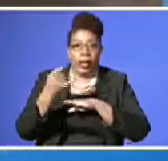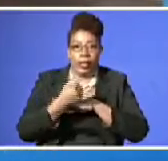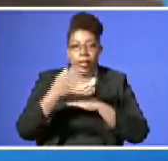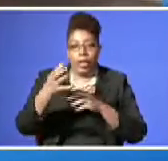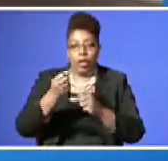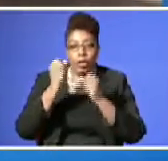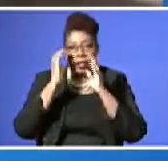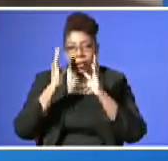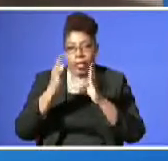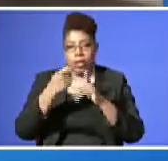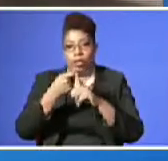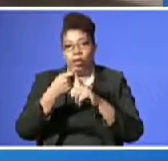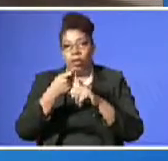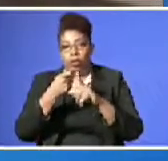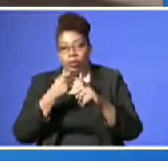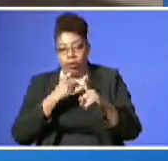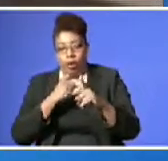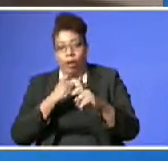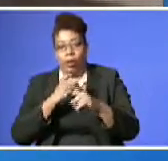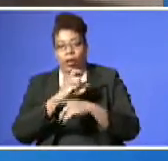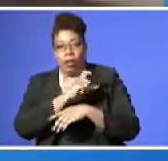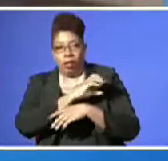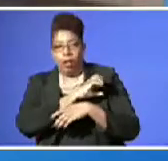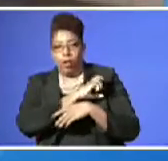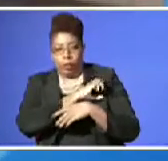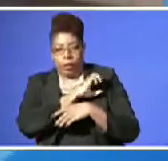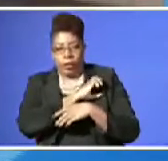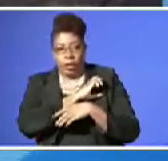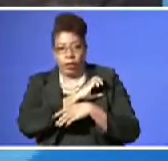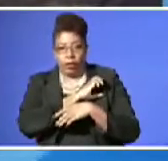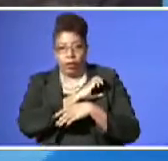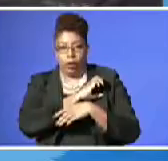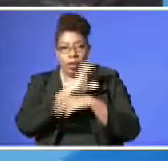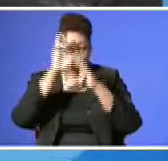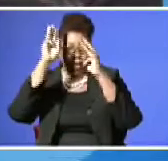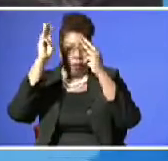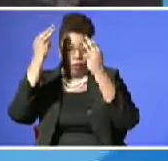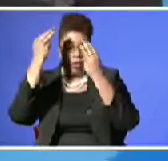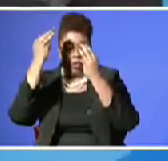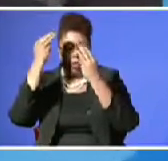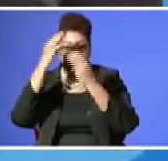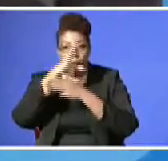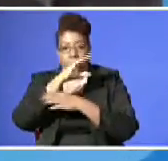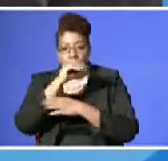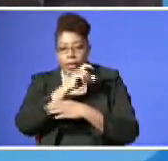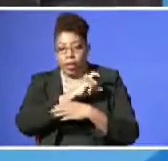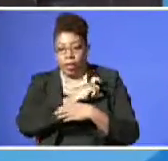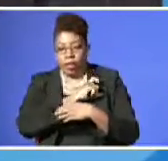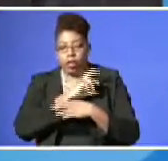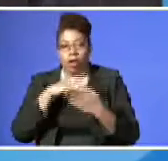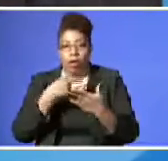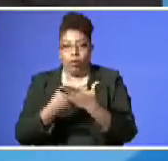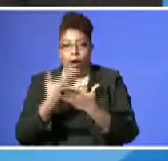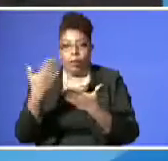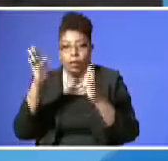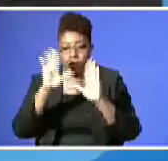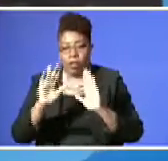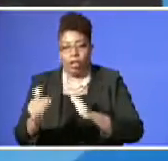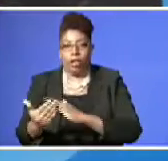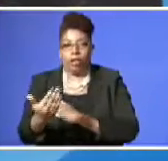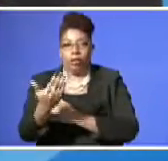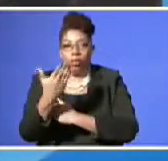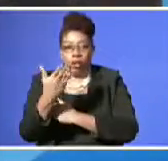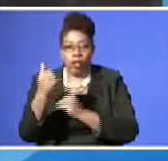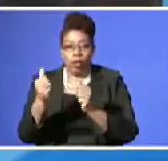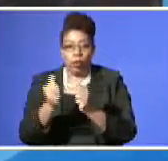attention of law enforcement officials. Police Commissioner Paul Roll and Defense Force Commander Raymond King arrived there early Sunday morning, and along